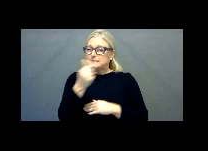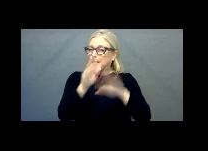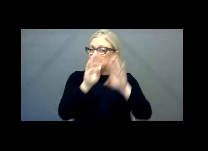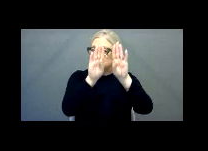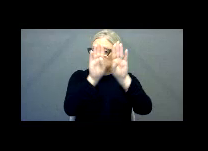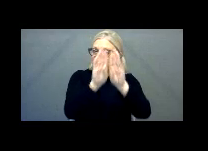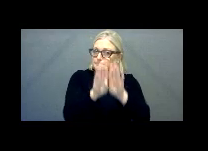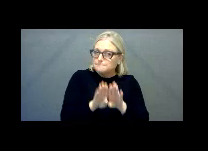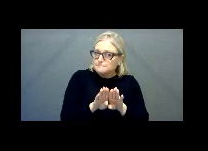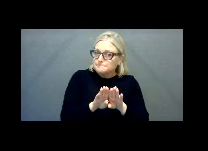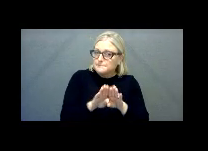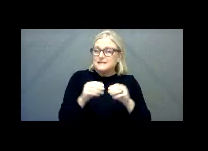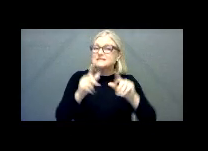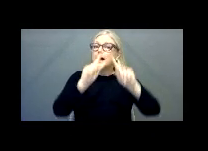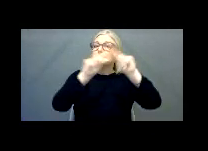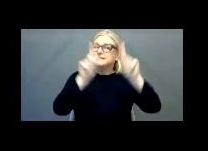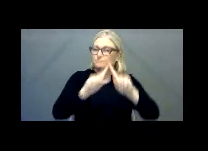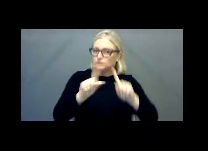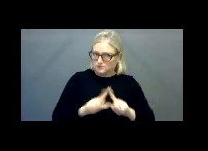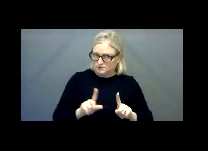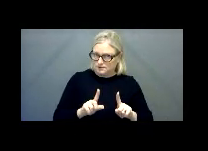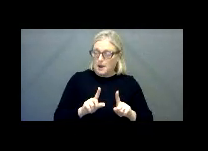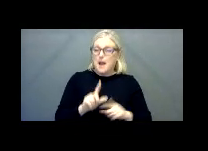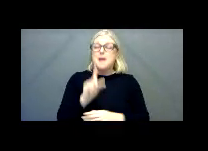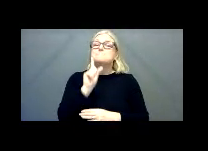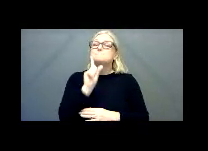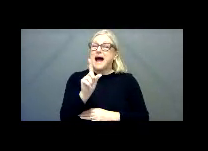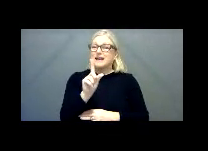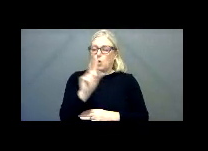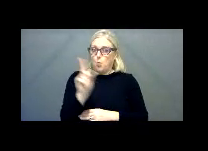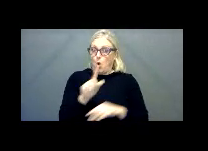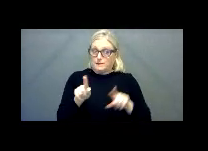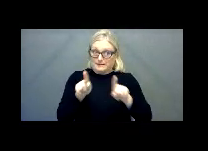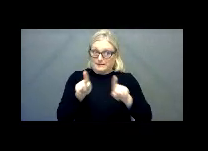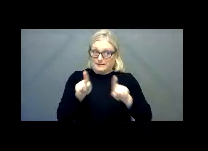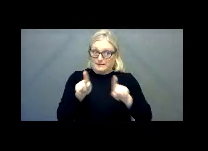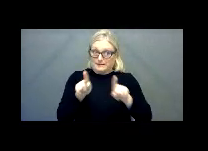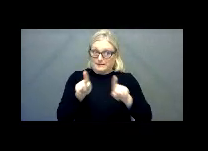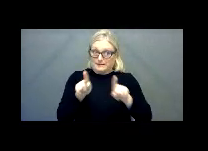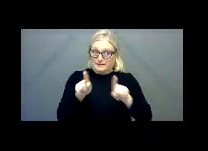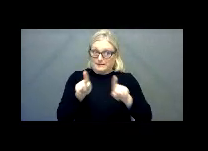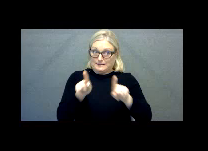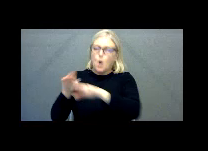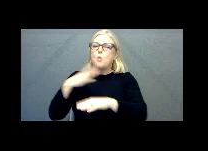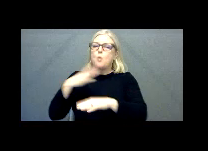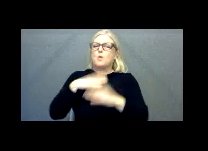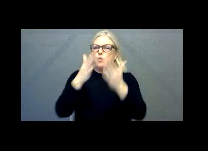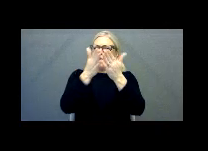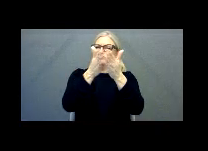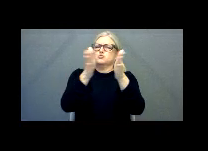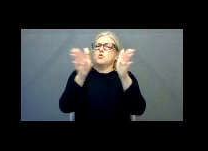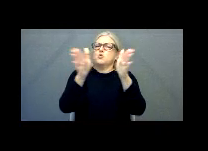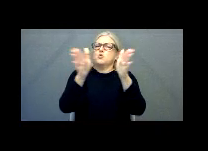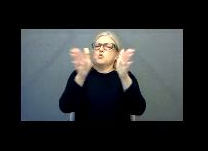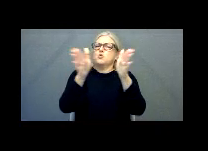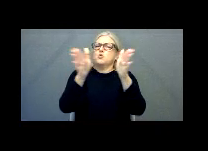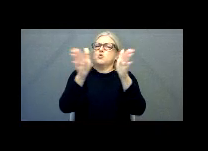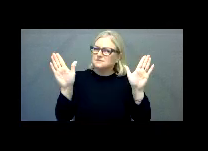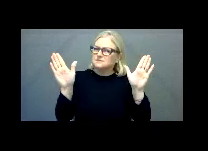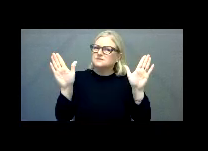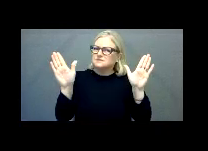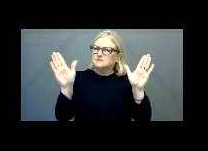broad well-being domains that goes beyond health. So health is in the middle. There are two